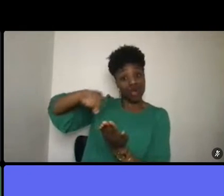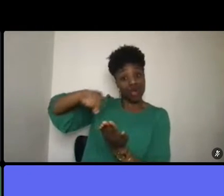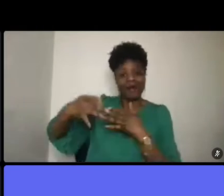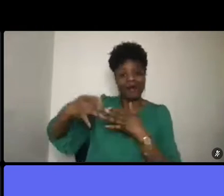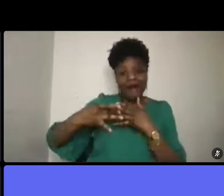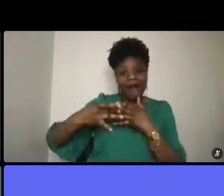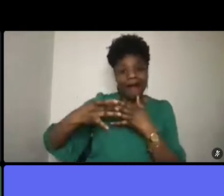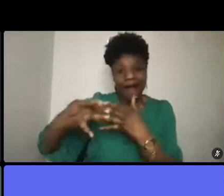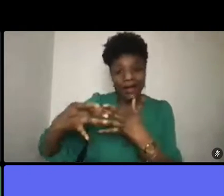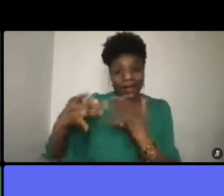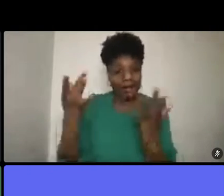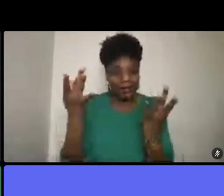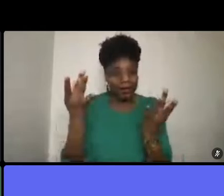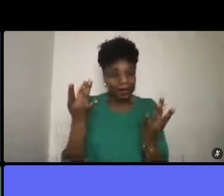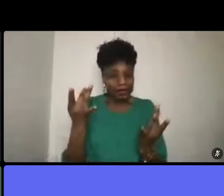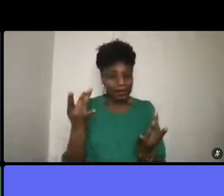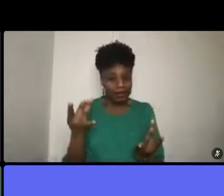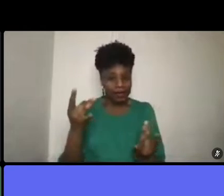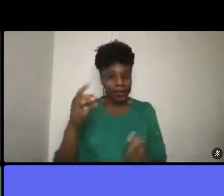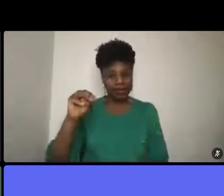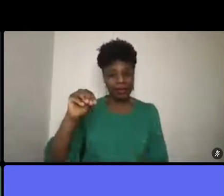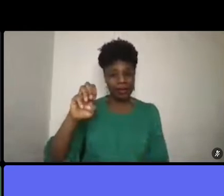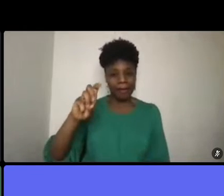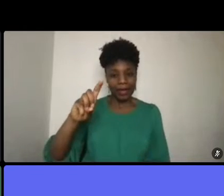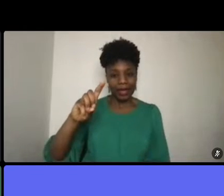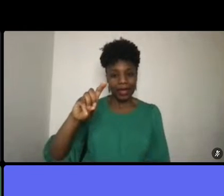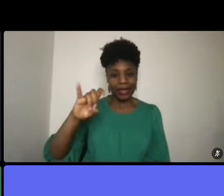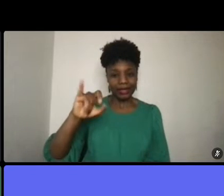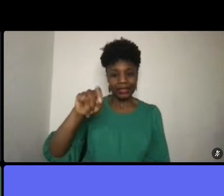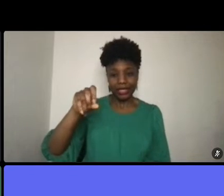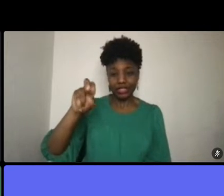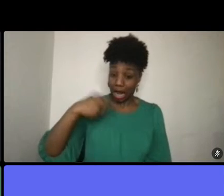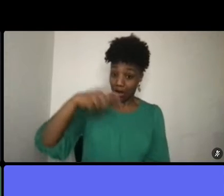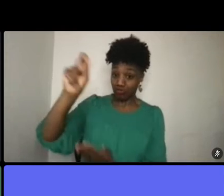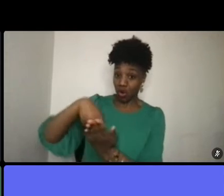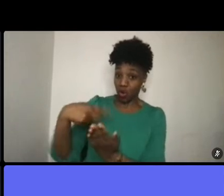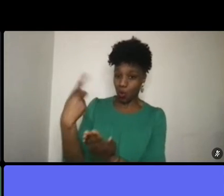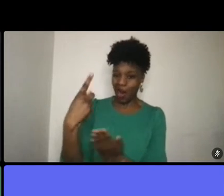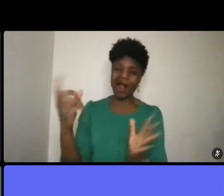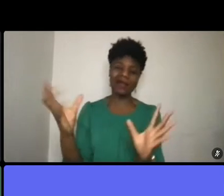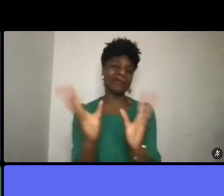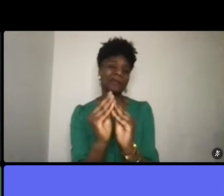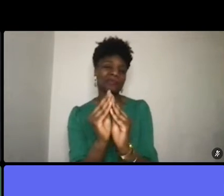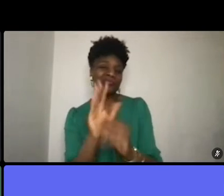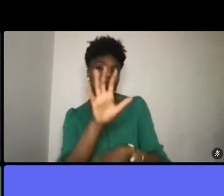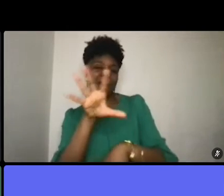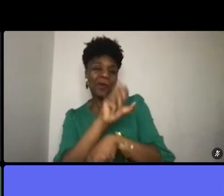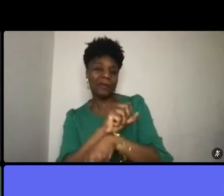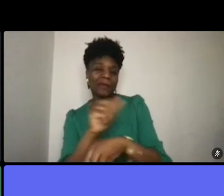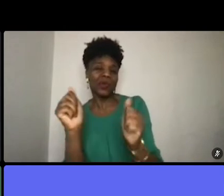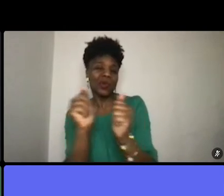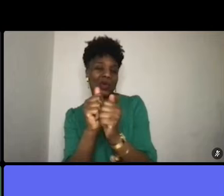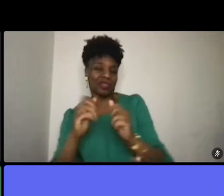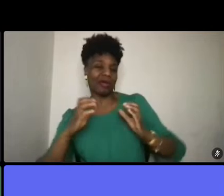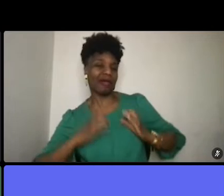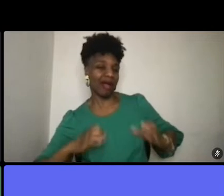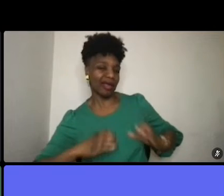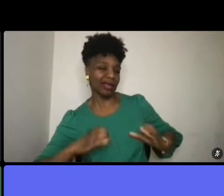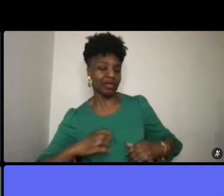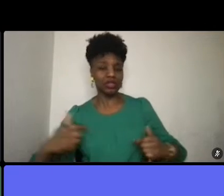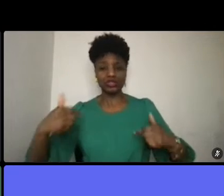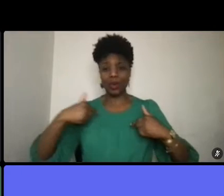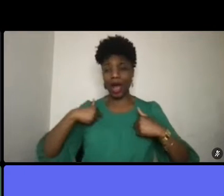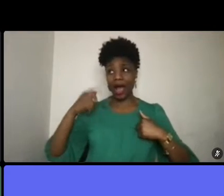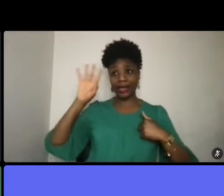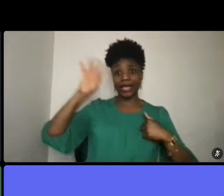had a hypnotherapy appointment with the client. And that was just me visualizing the script, writing that up, and